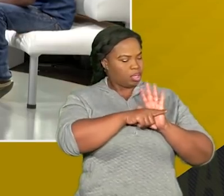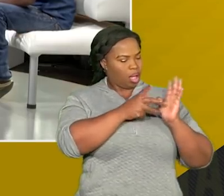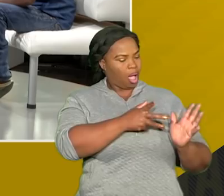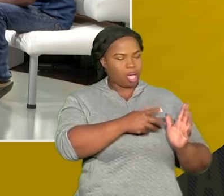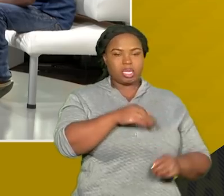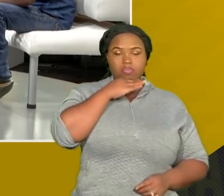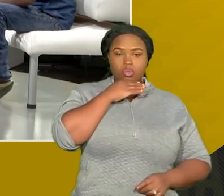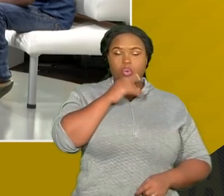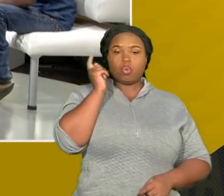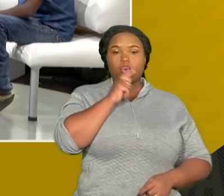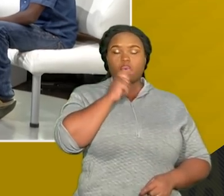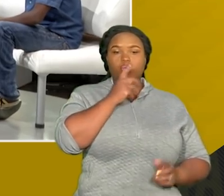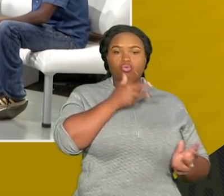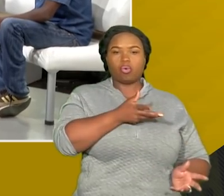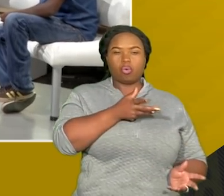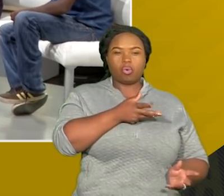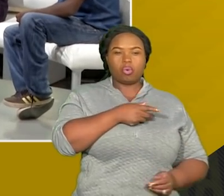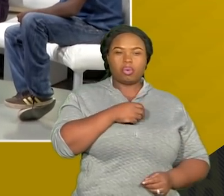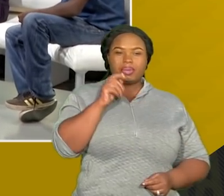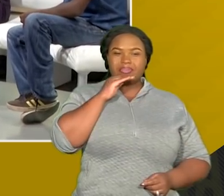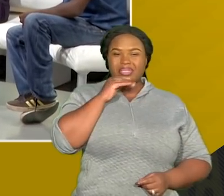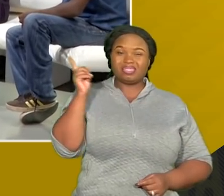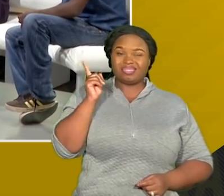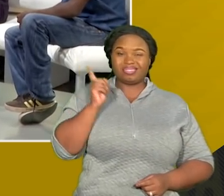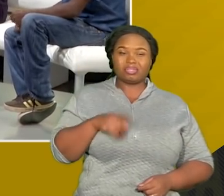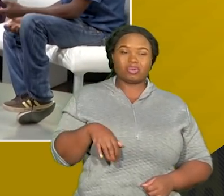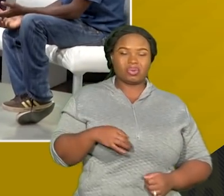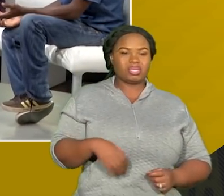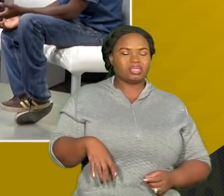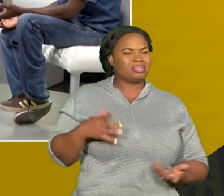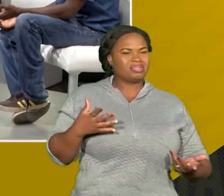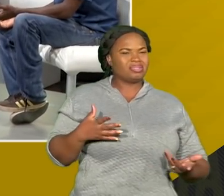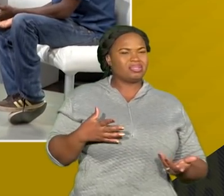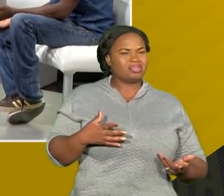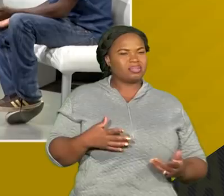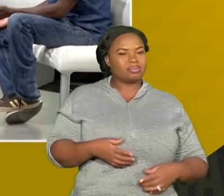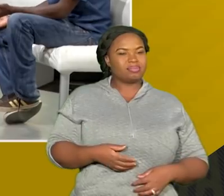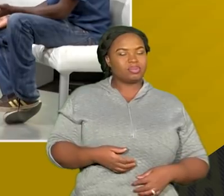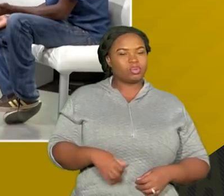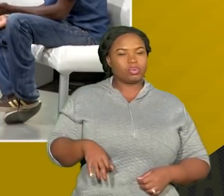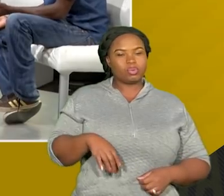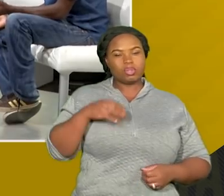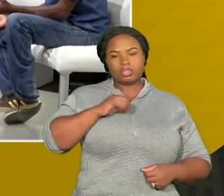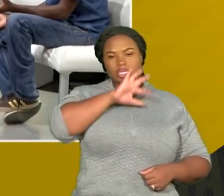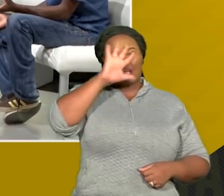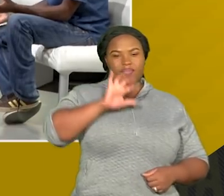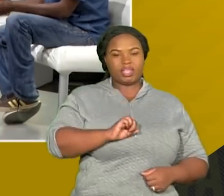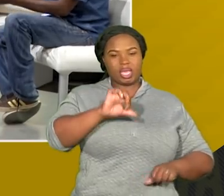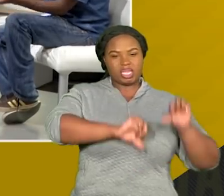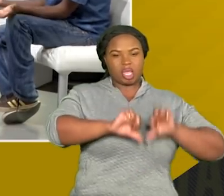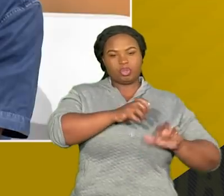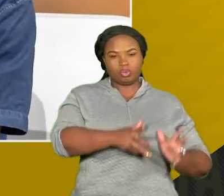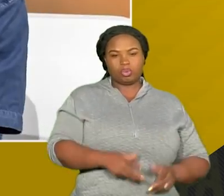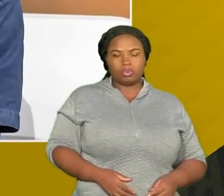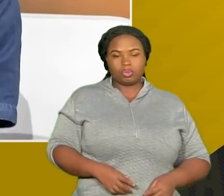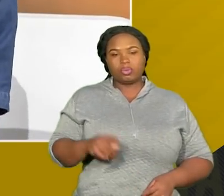njengamanje futhi nje unecollect uyangilimaza African chemist. I'm a Kaiser Chiefs fan. I can't say very loyal because we're not